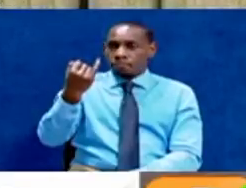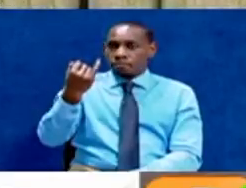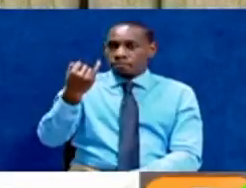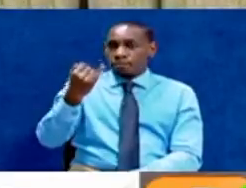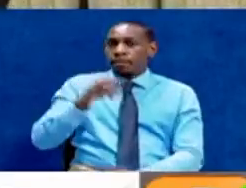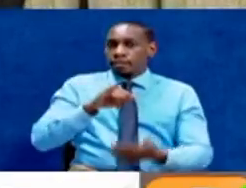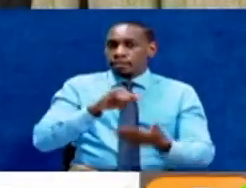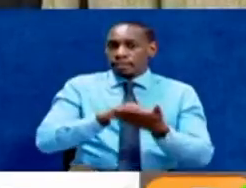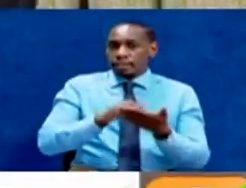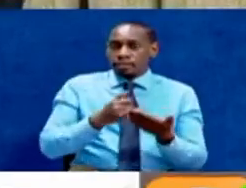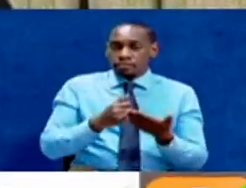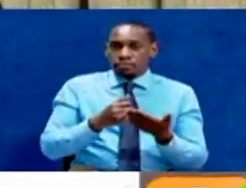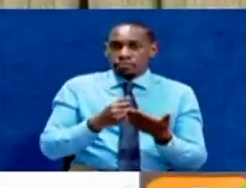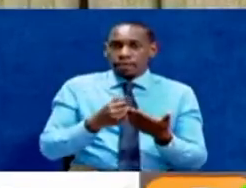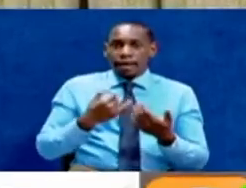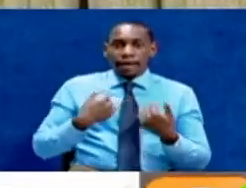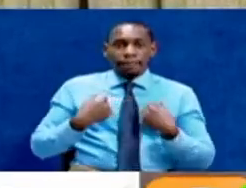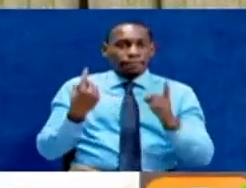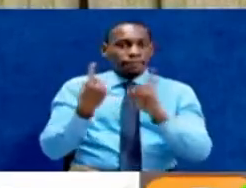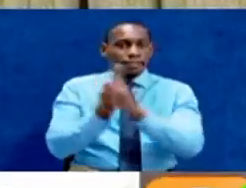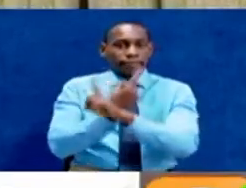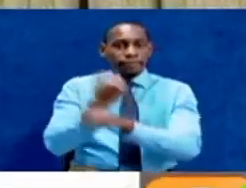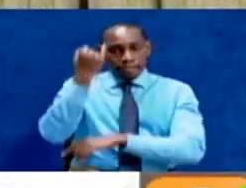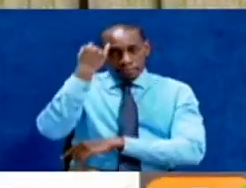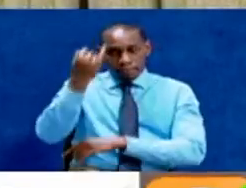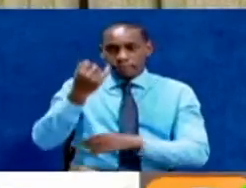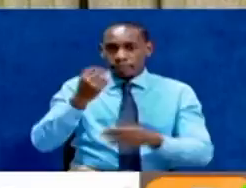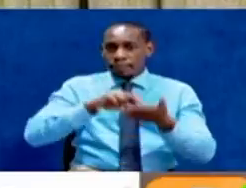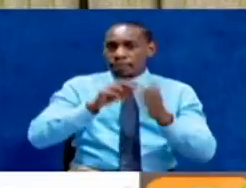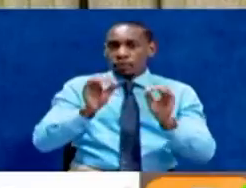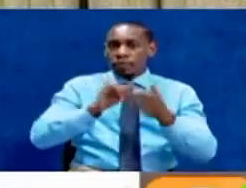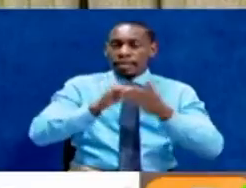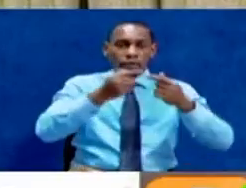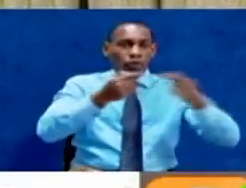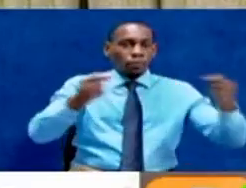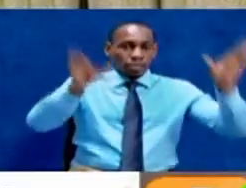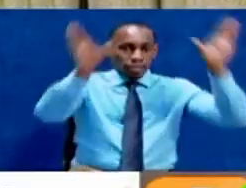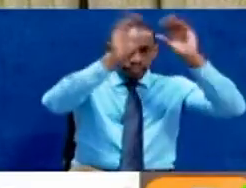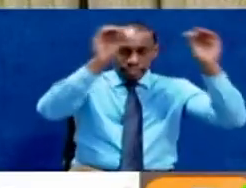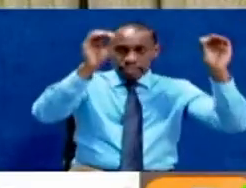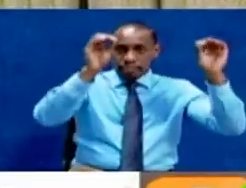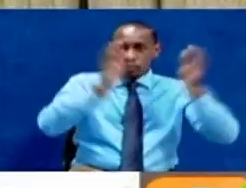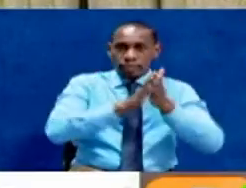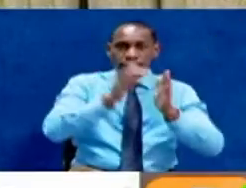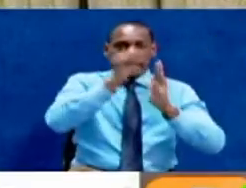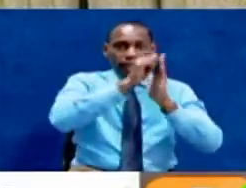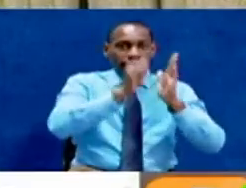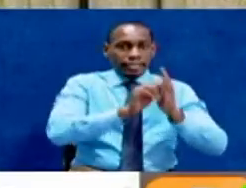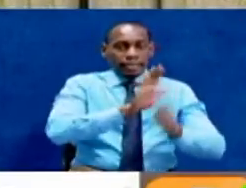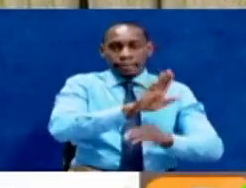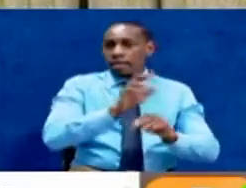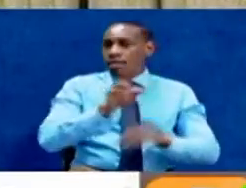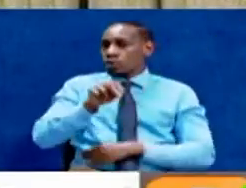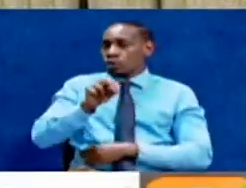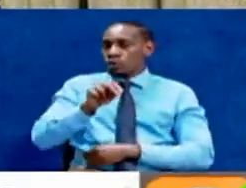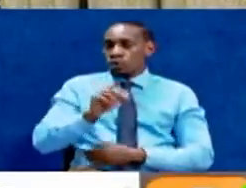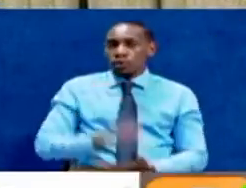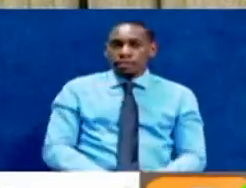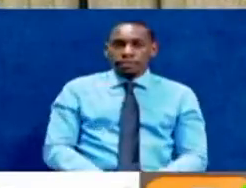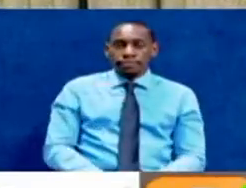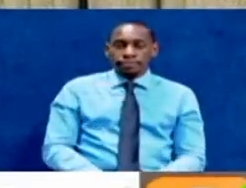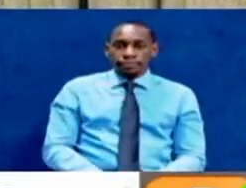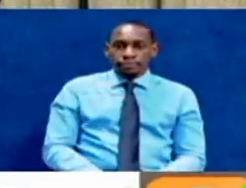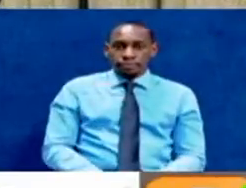someone that has a divergent view does not necessarily mean that you oppose the president and his agenda. No,